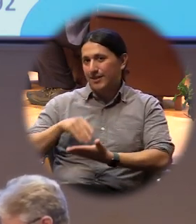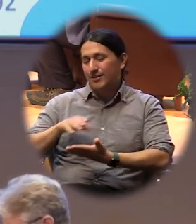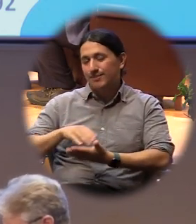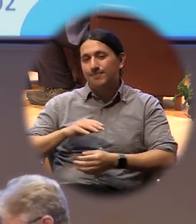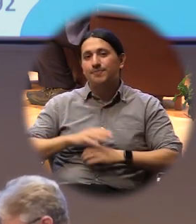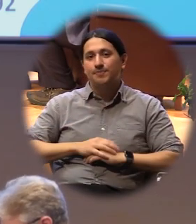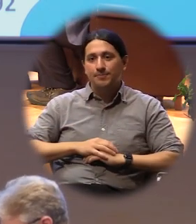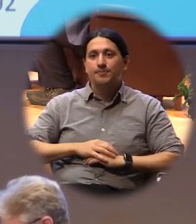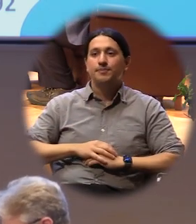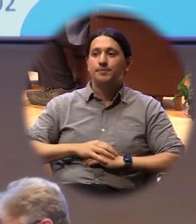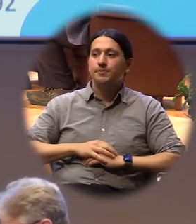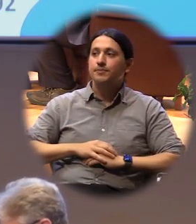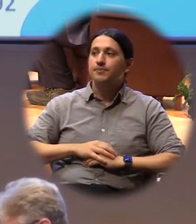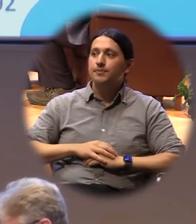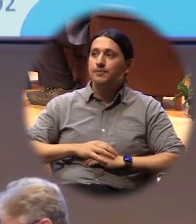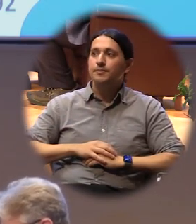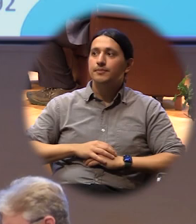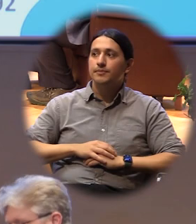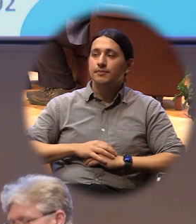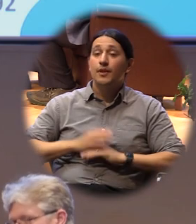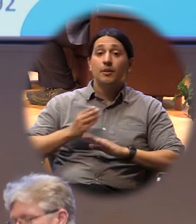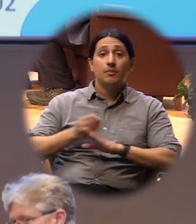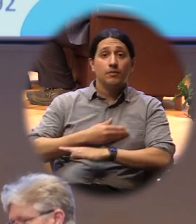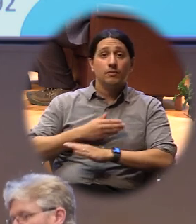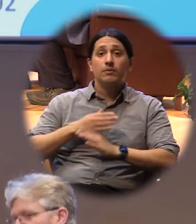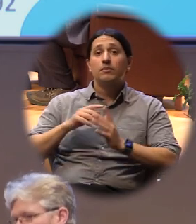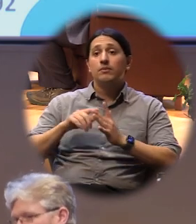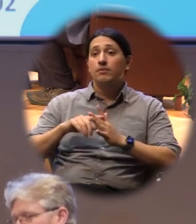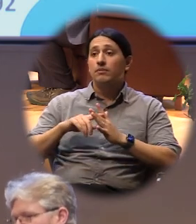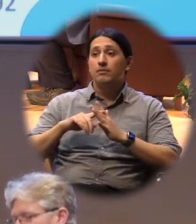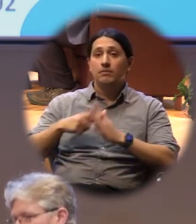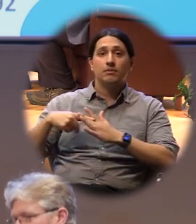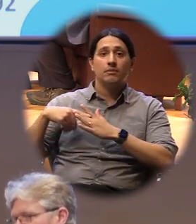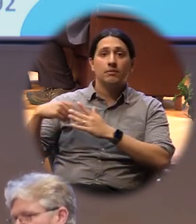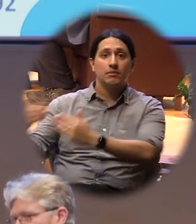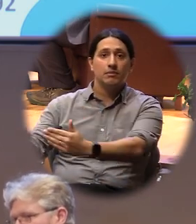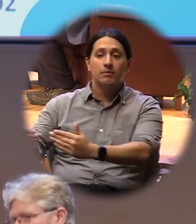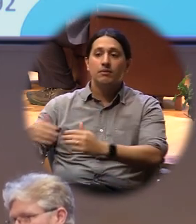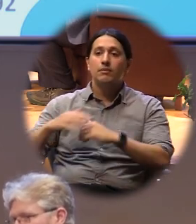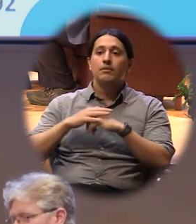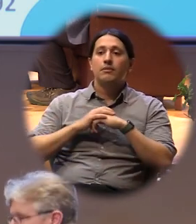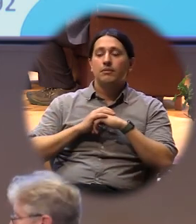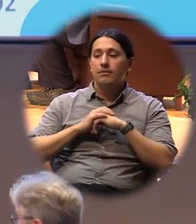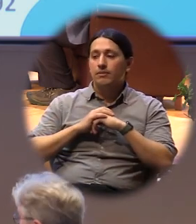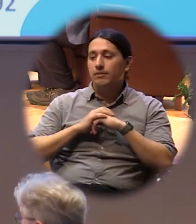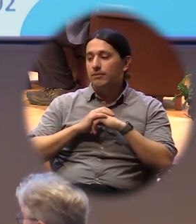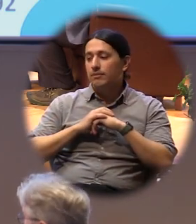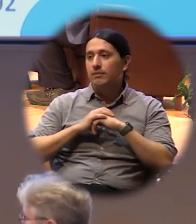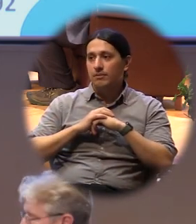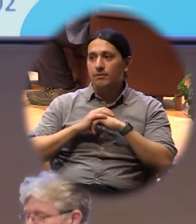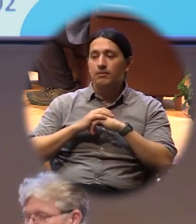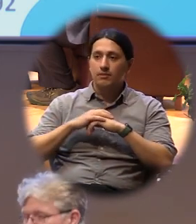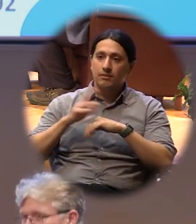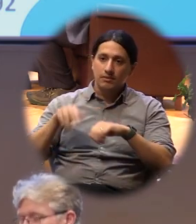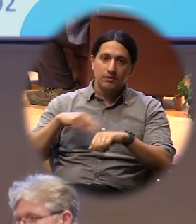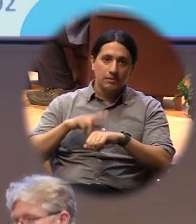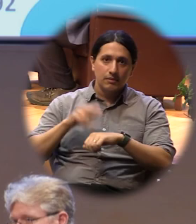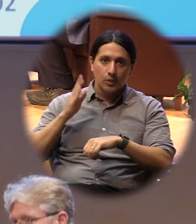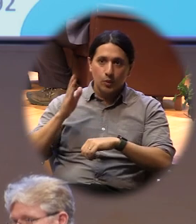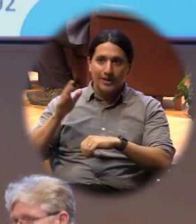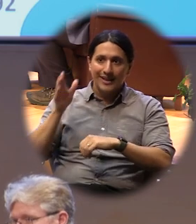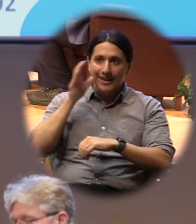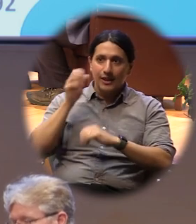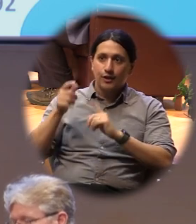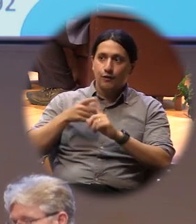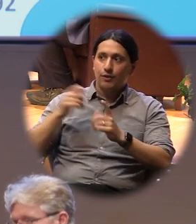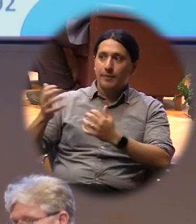So what I thought we'd start with, before we will have, of course, a chance to hear from the audience. The QR code should